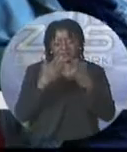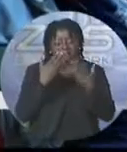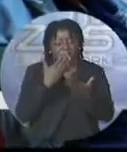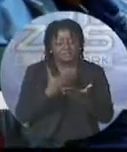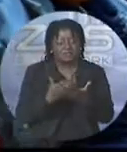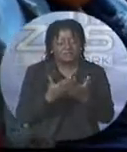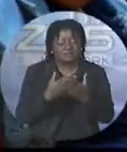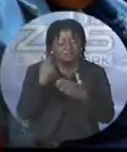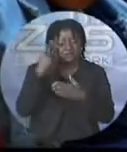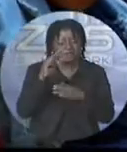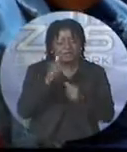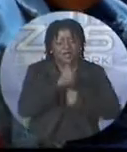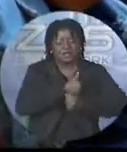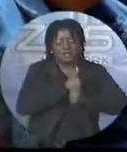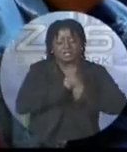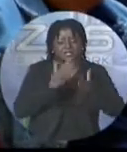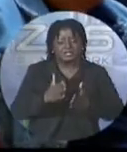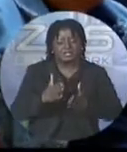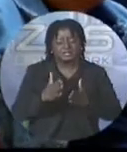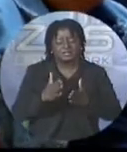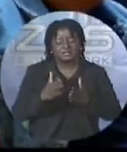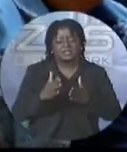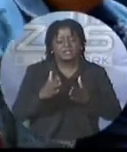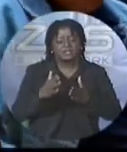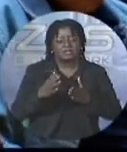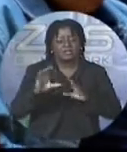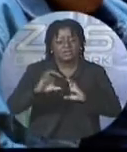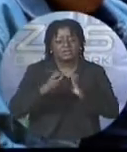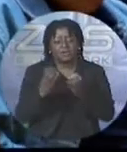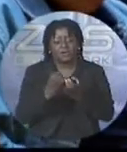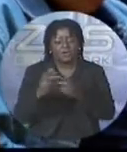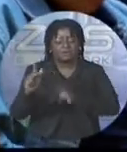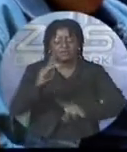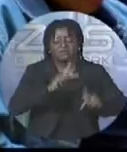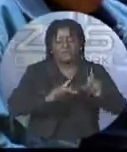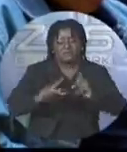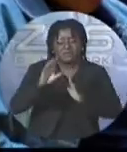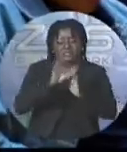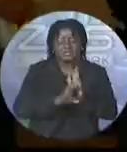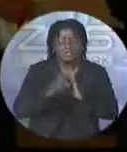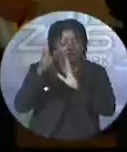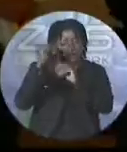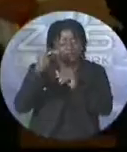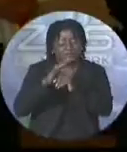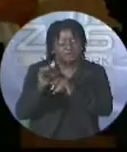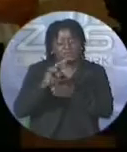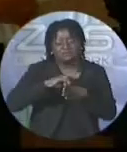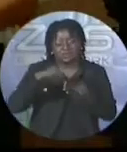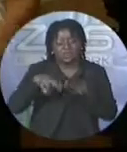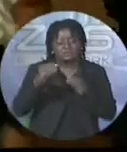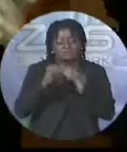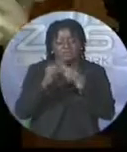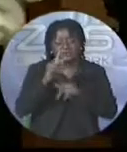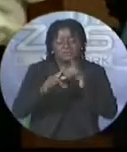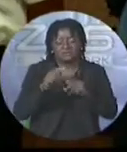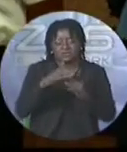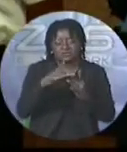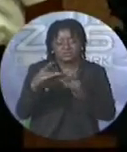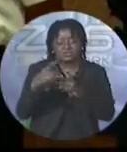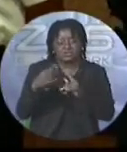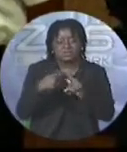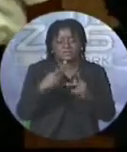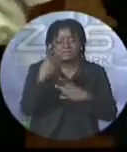For Canadians, the choir's performance hopefully results in more of them choosing to visit the Bahamas. It